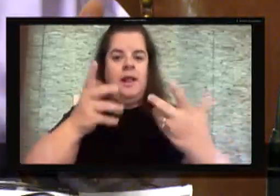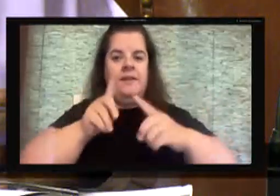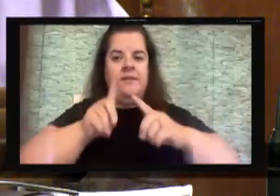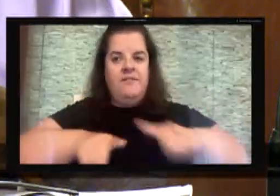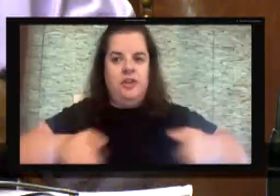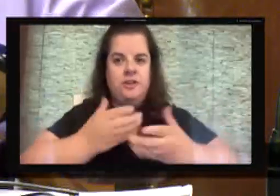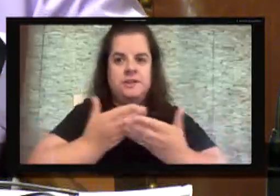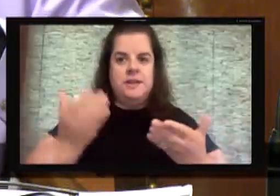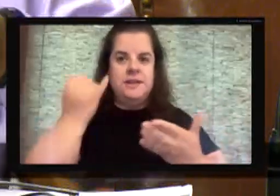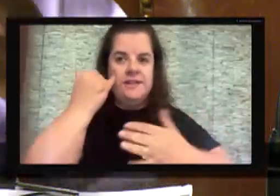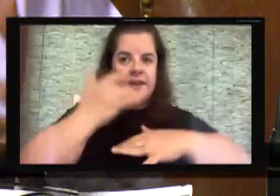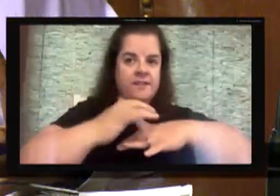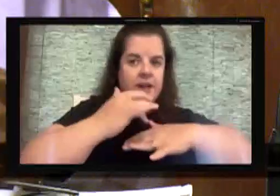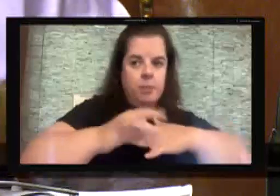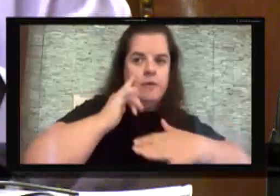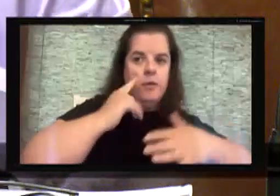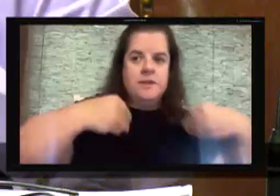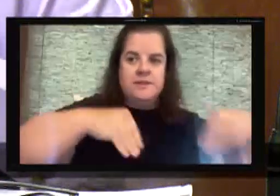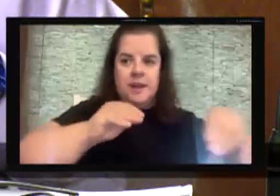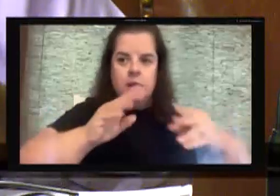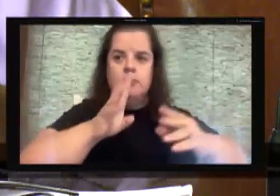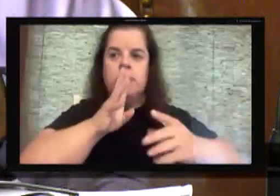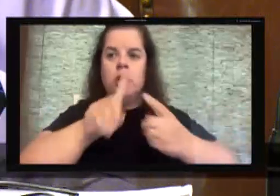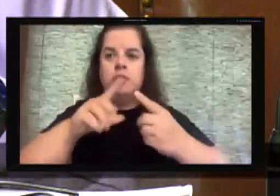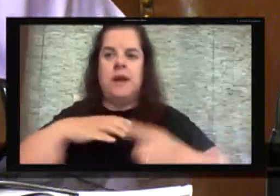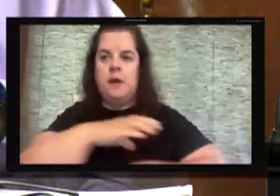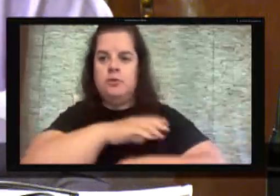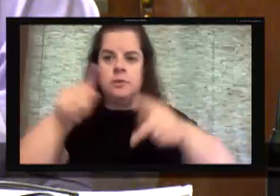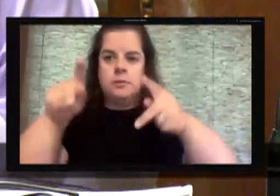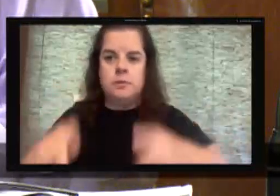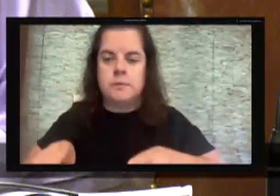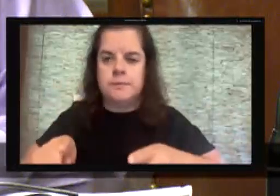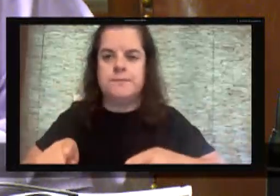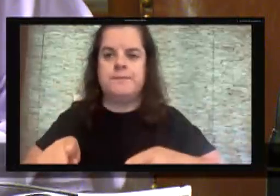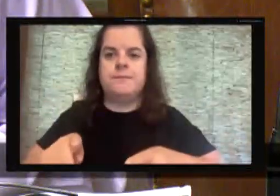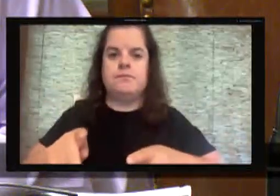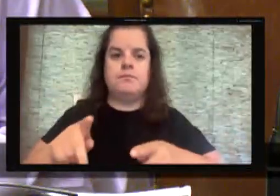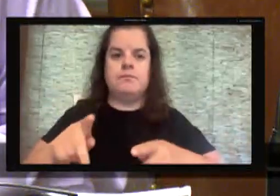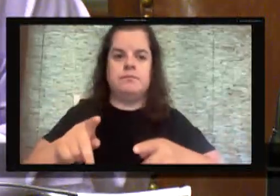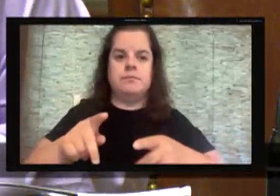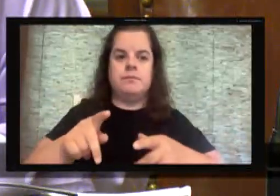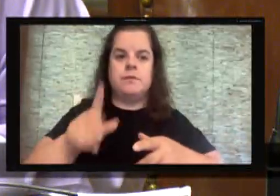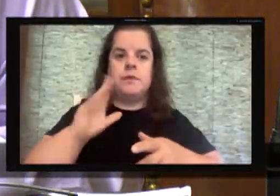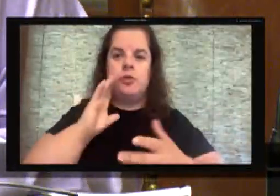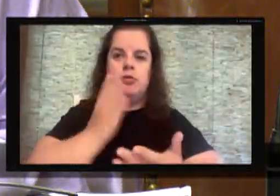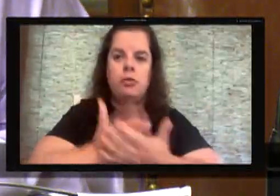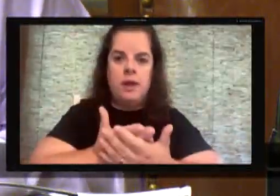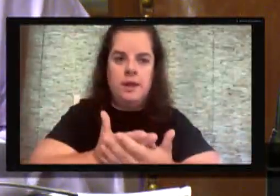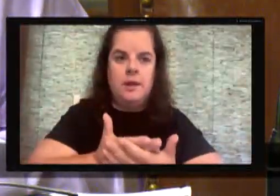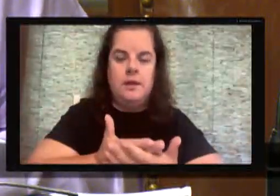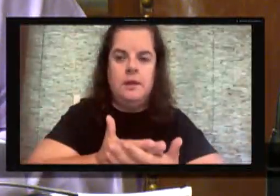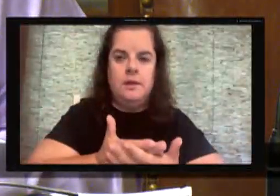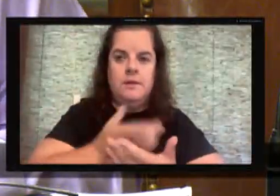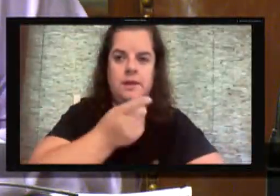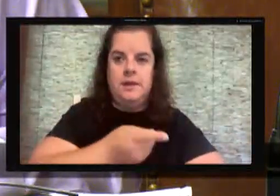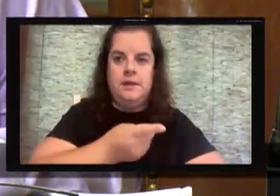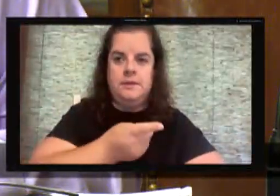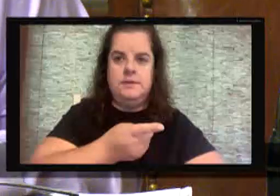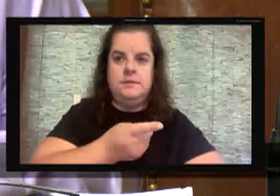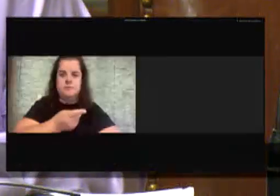available for sale, we're talking to council members, etc., in order to arrive at this at this gathering